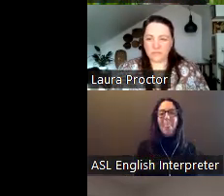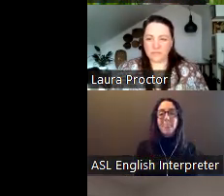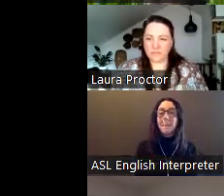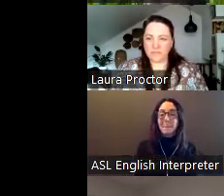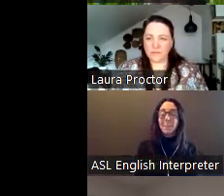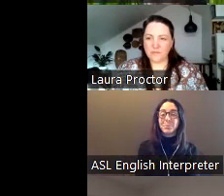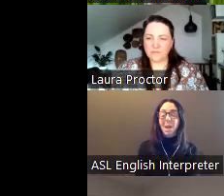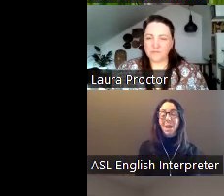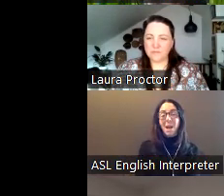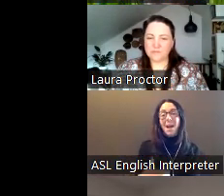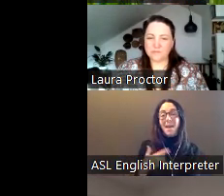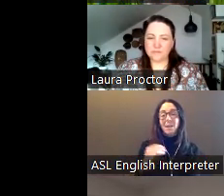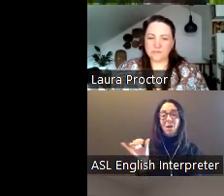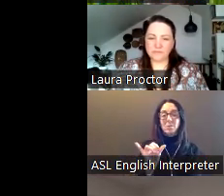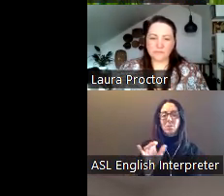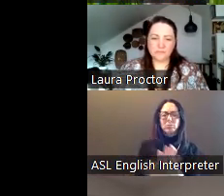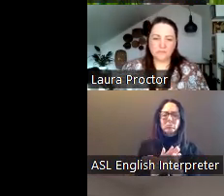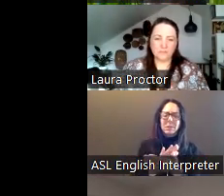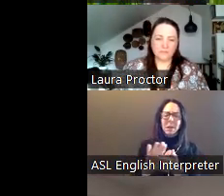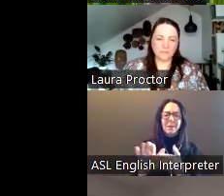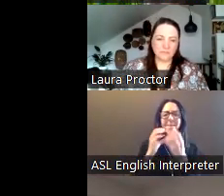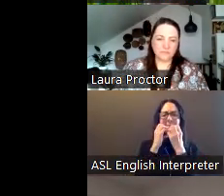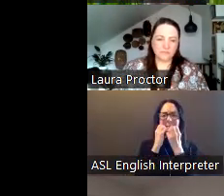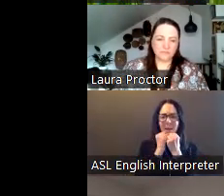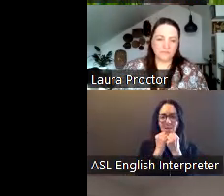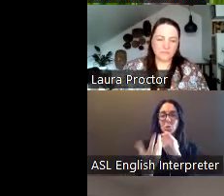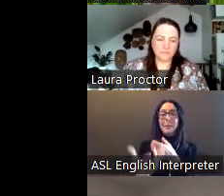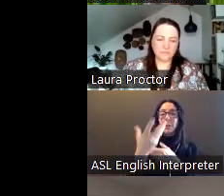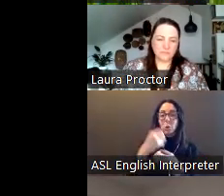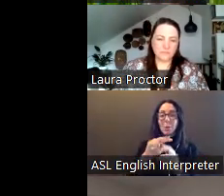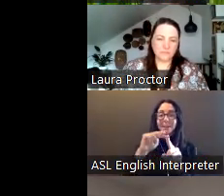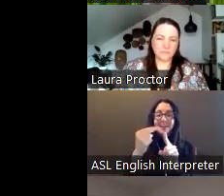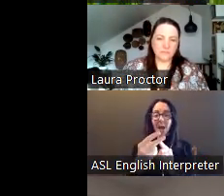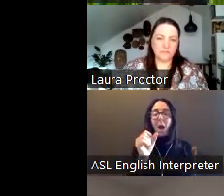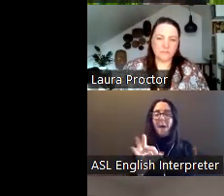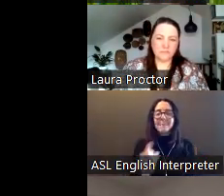value, I do believe, too, in including the lens of a lived